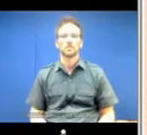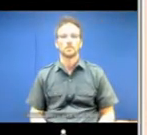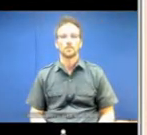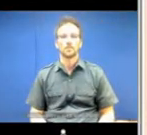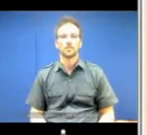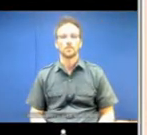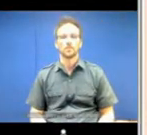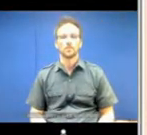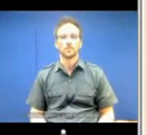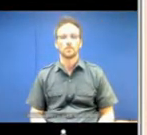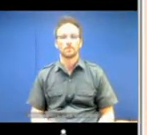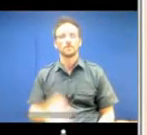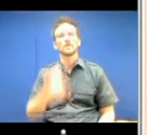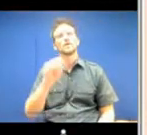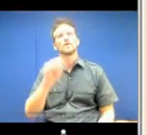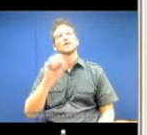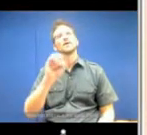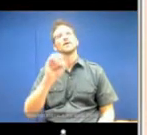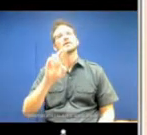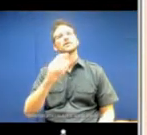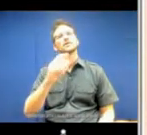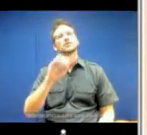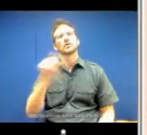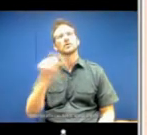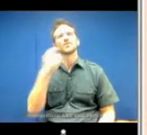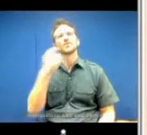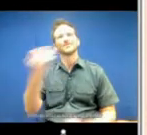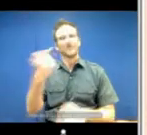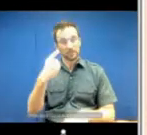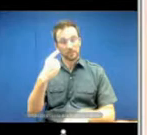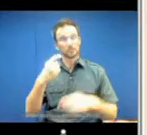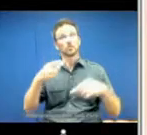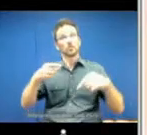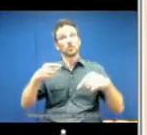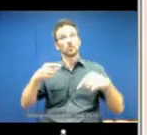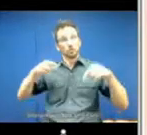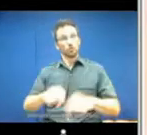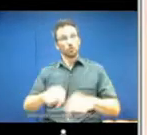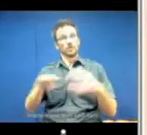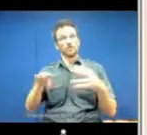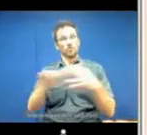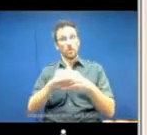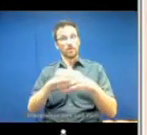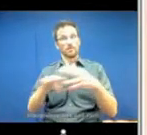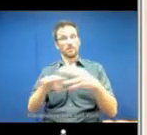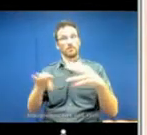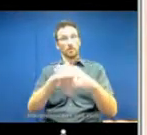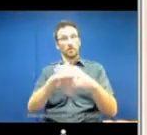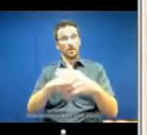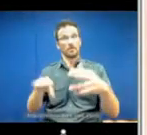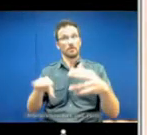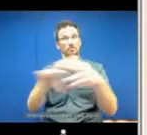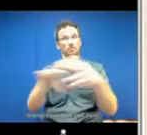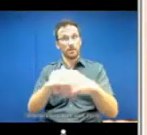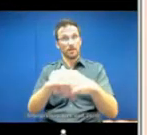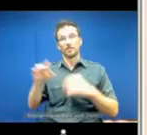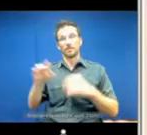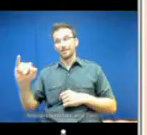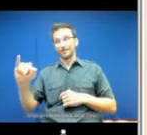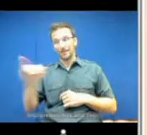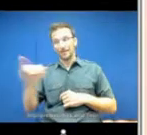And Sergio's asked whether or not debriefing is allowed during the break between a table interpreter and a proceedings